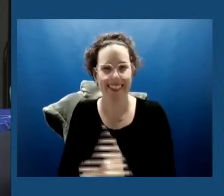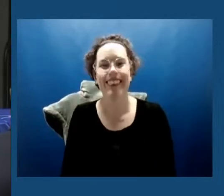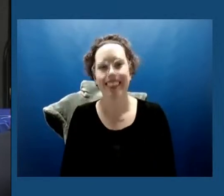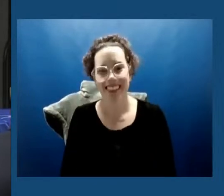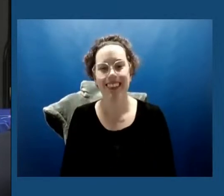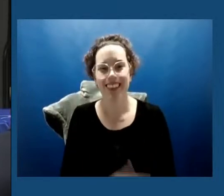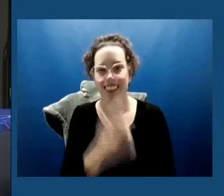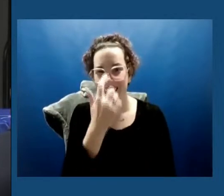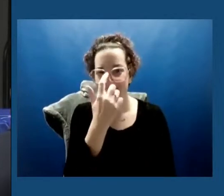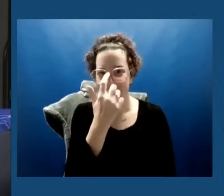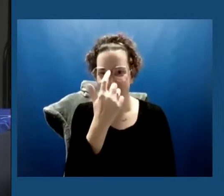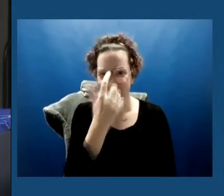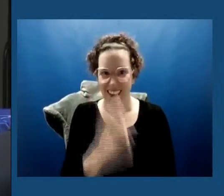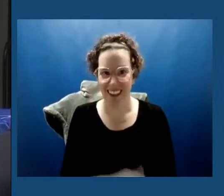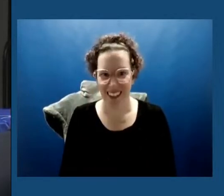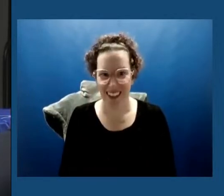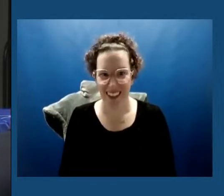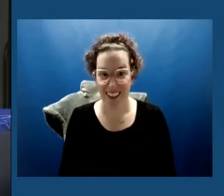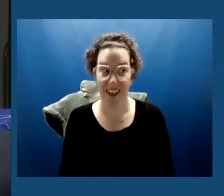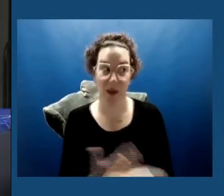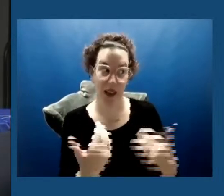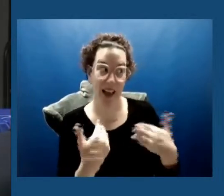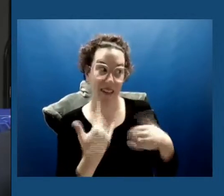A lot of room here in New York.